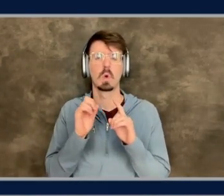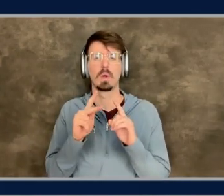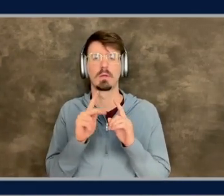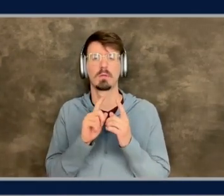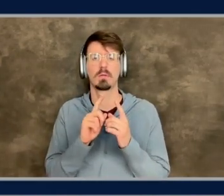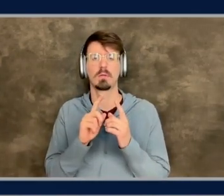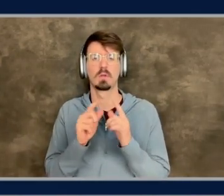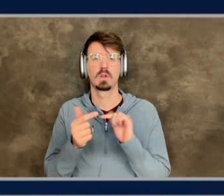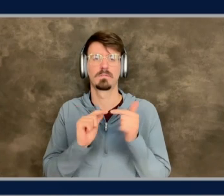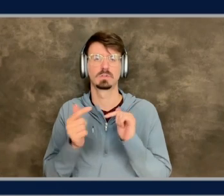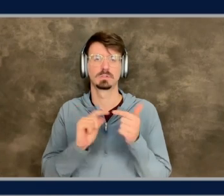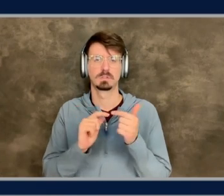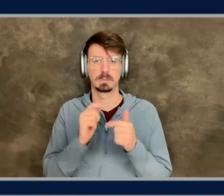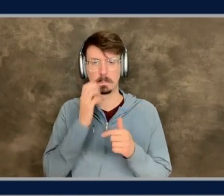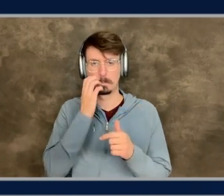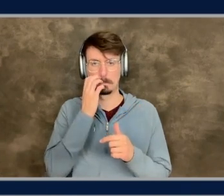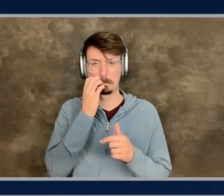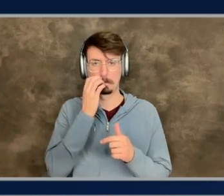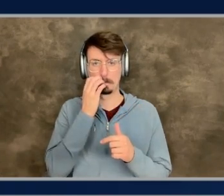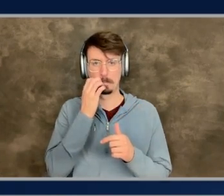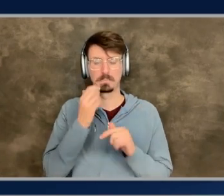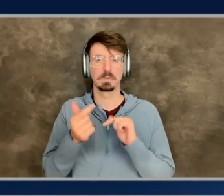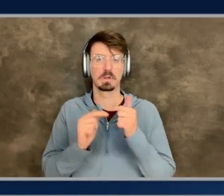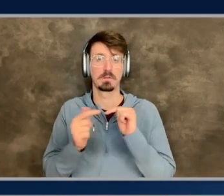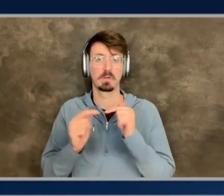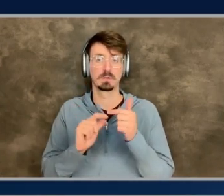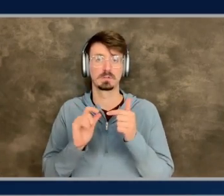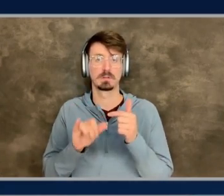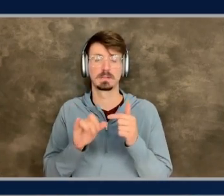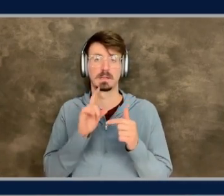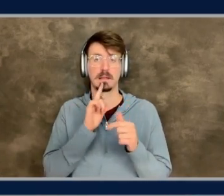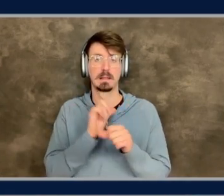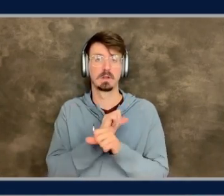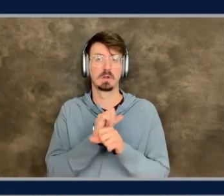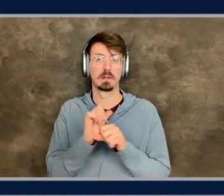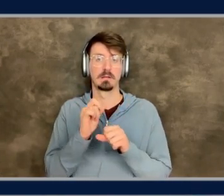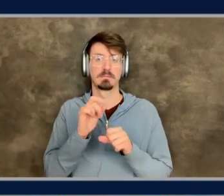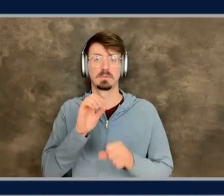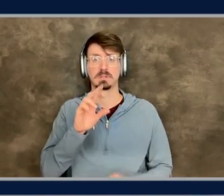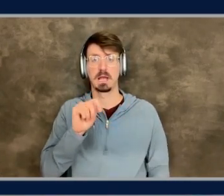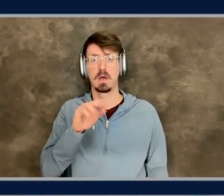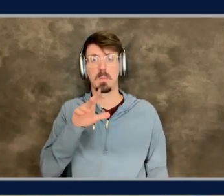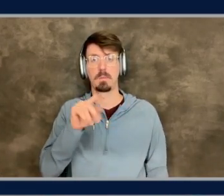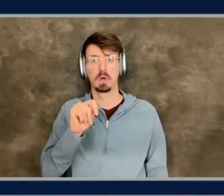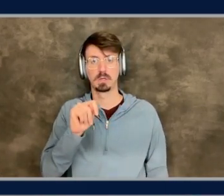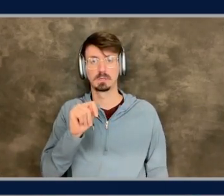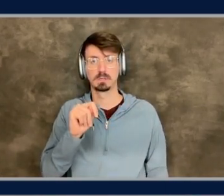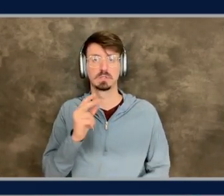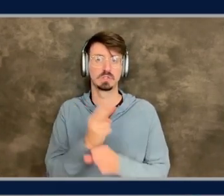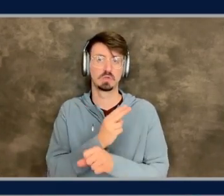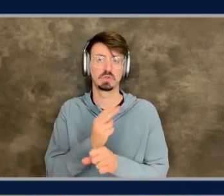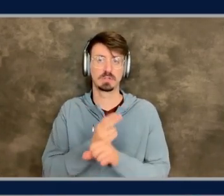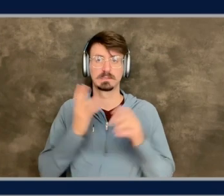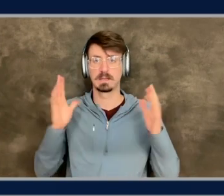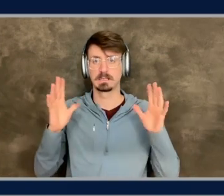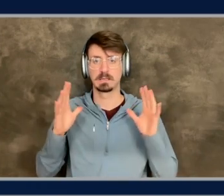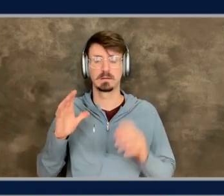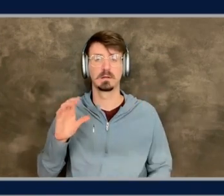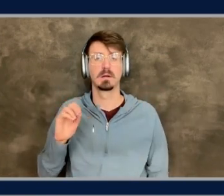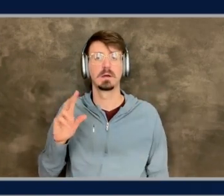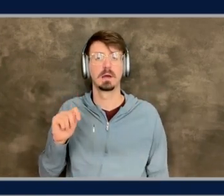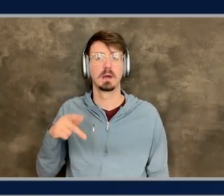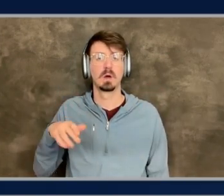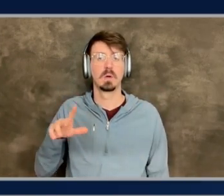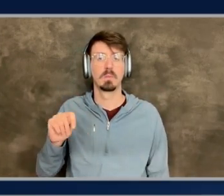that is it. The converse output there you is go. literally just there's a whole struct about it. There's the output, stop, reason, usage, and that's it. And the output, there's another thing called